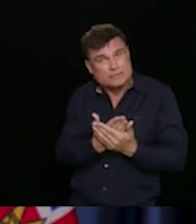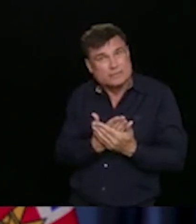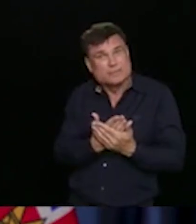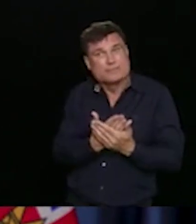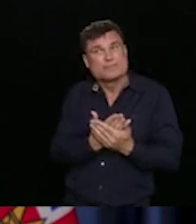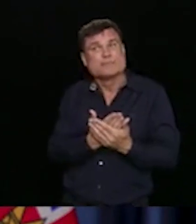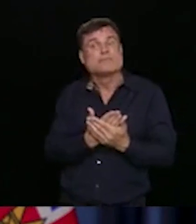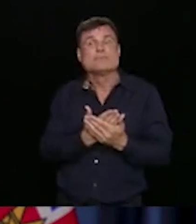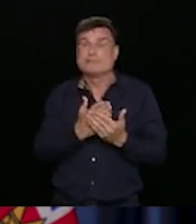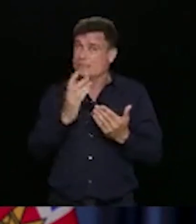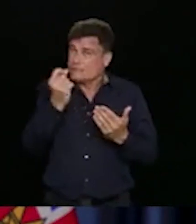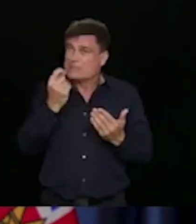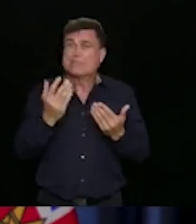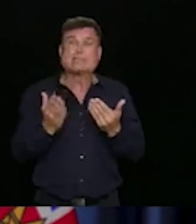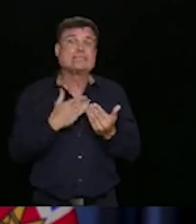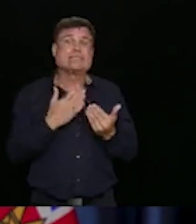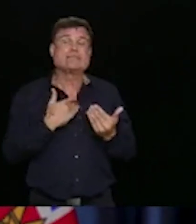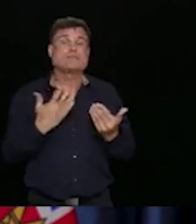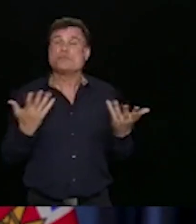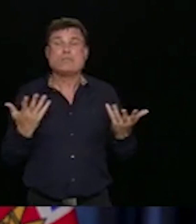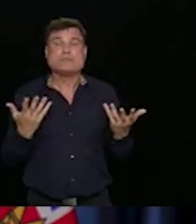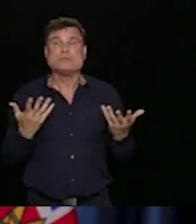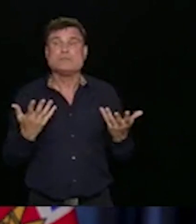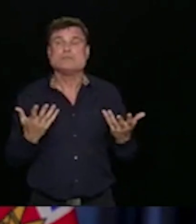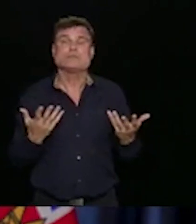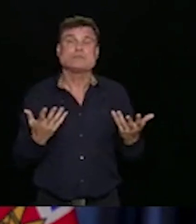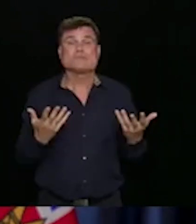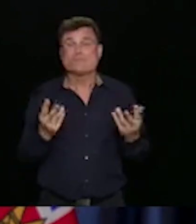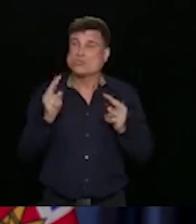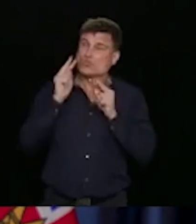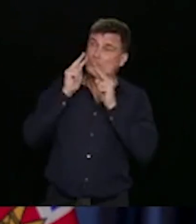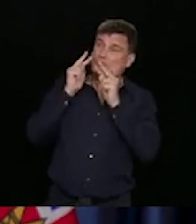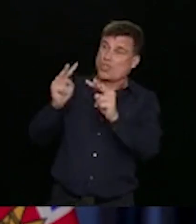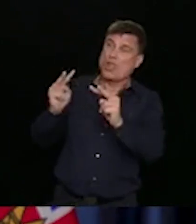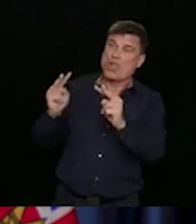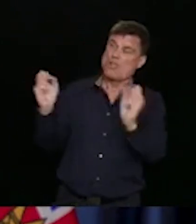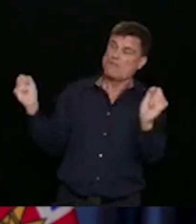see events, and I can recall shots of people on